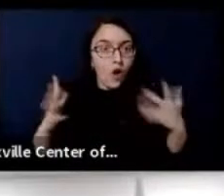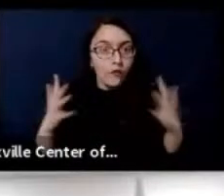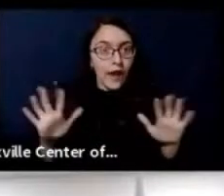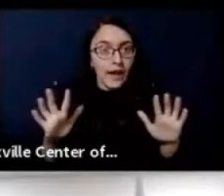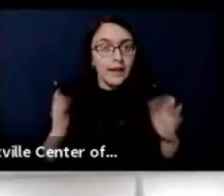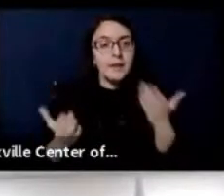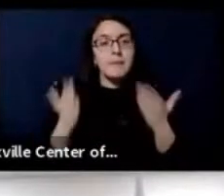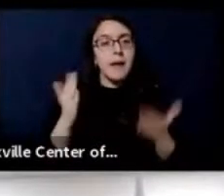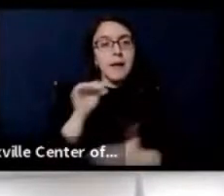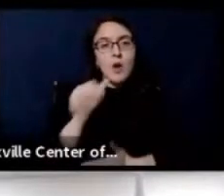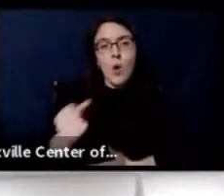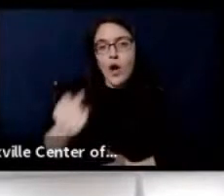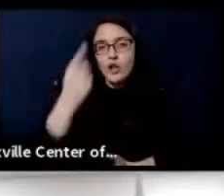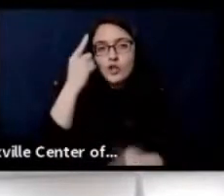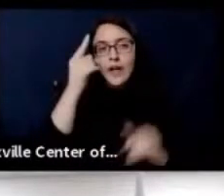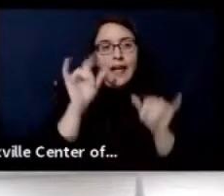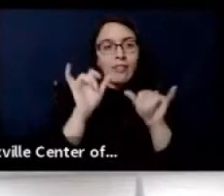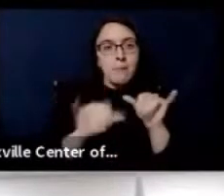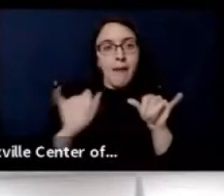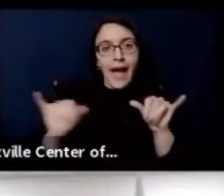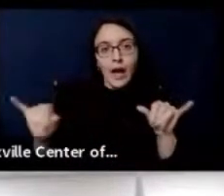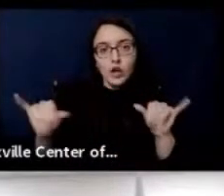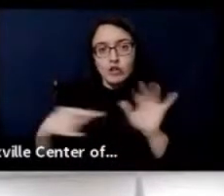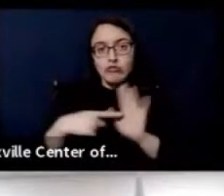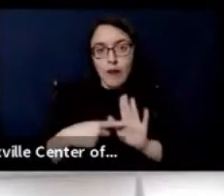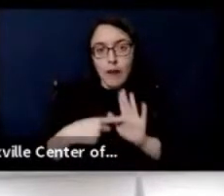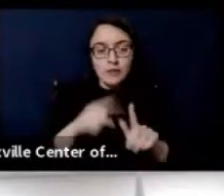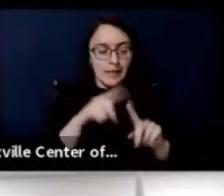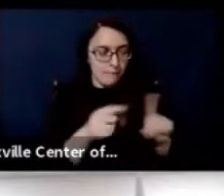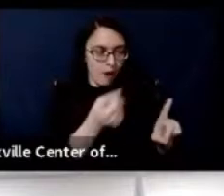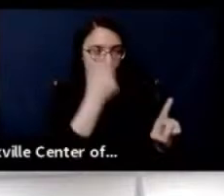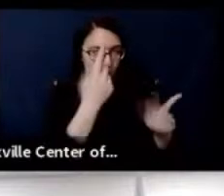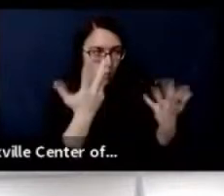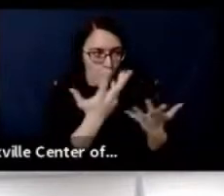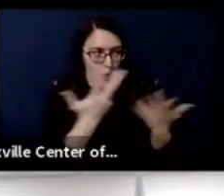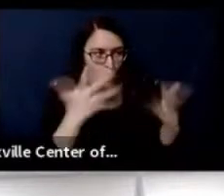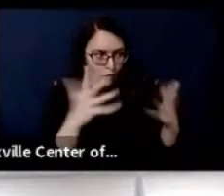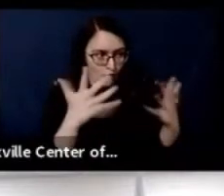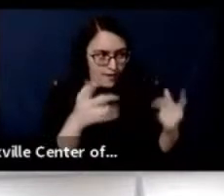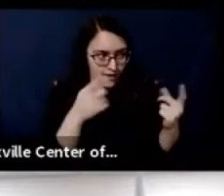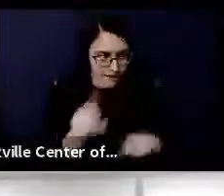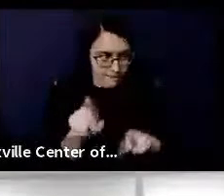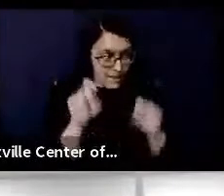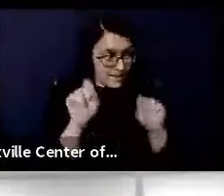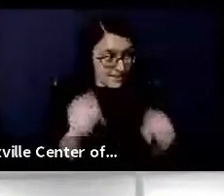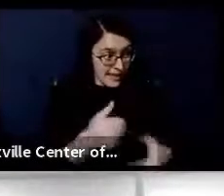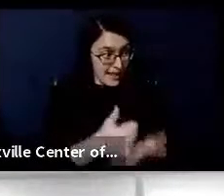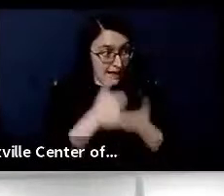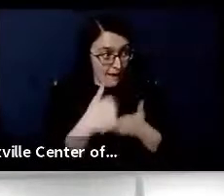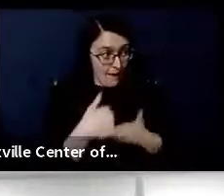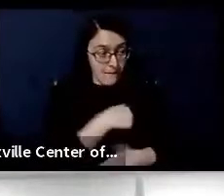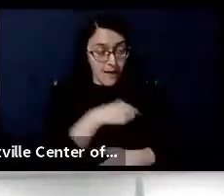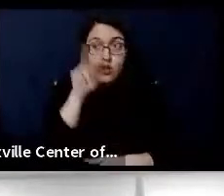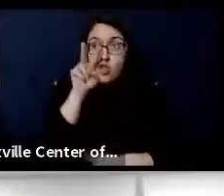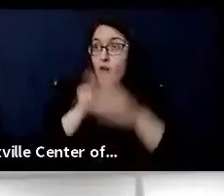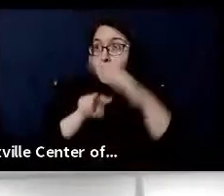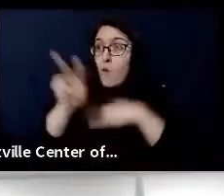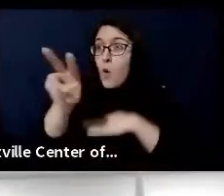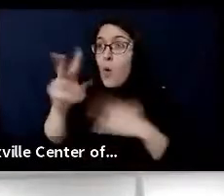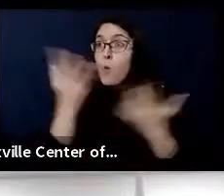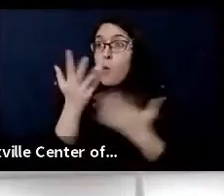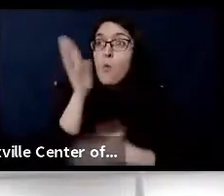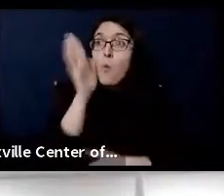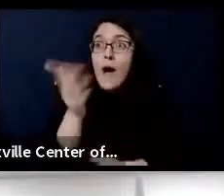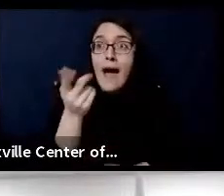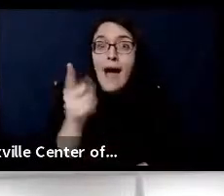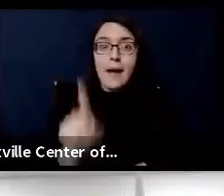that it represents, to explain what has happened. And then can that help us to look forward to what is going to happen?